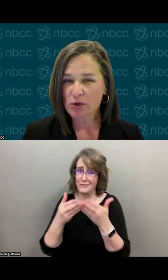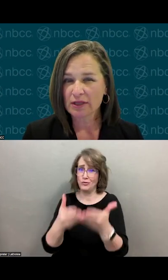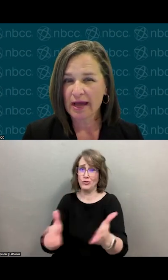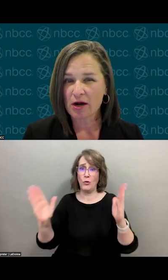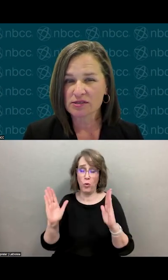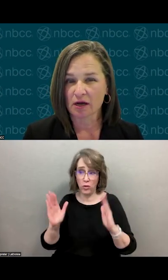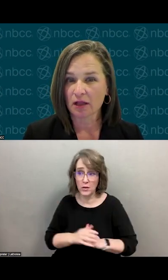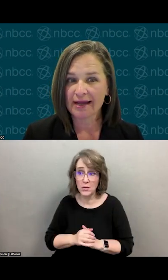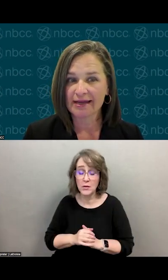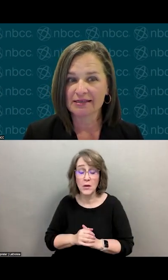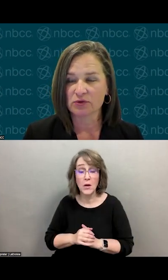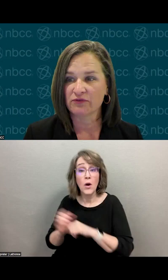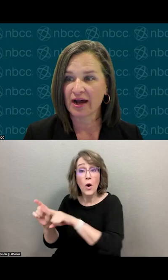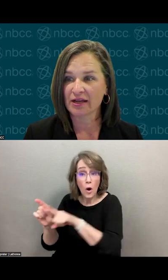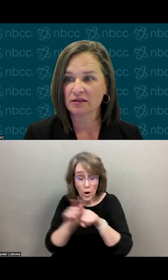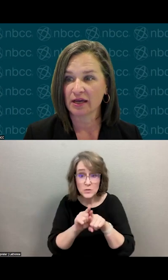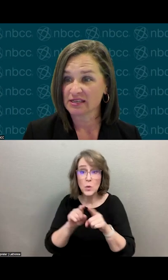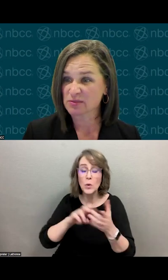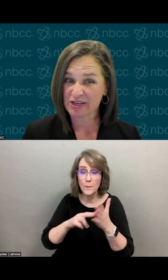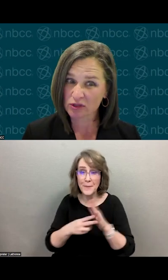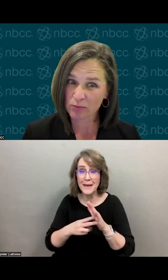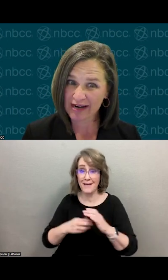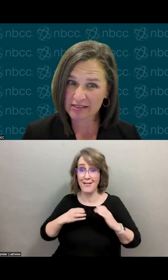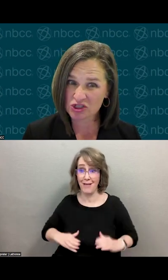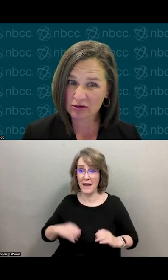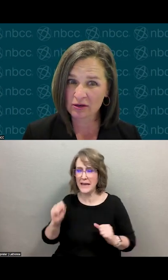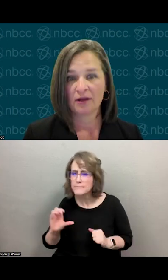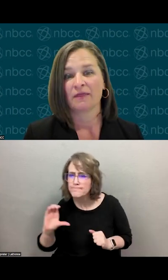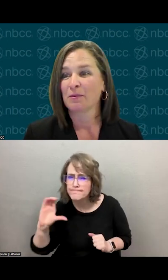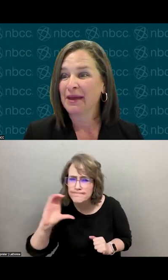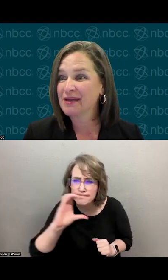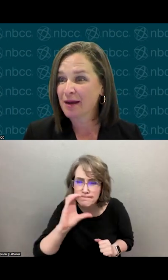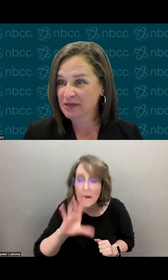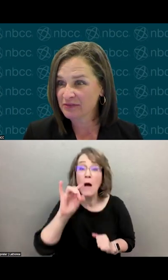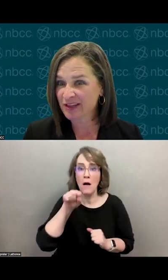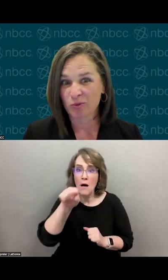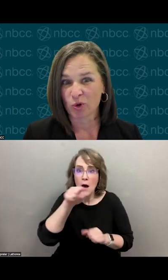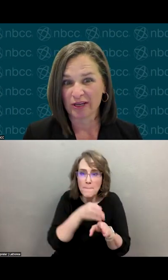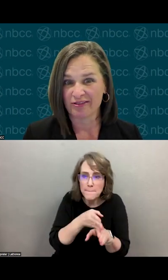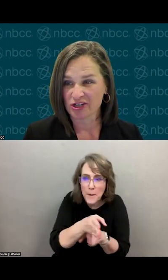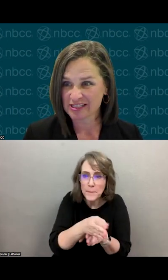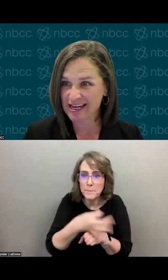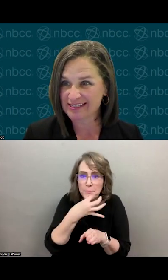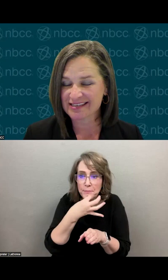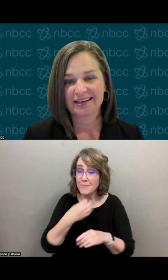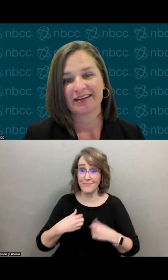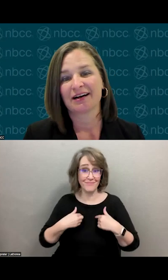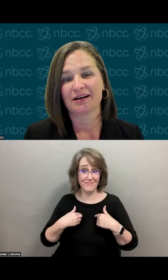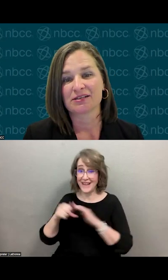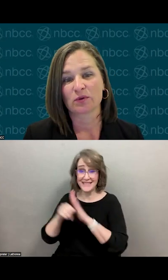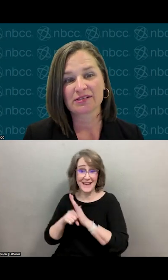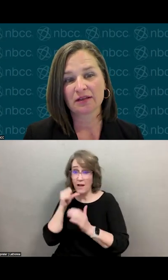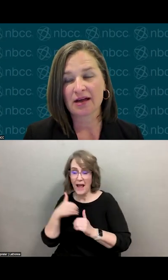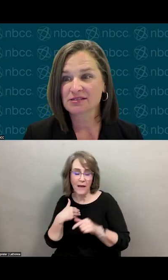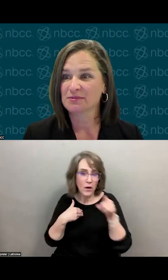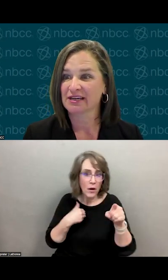also allows a client to find a specialty practitioner that may not be available in their state.